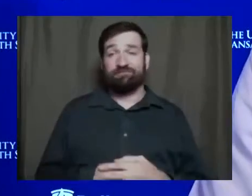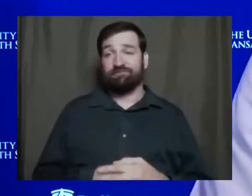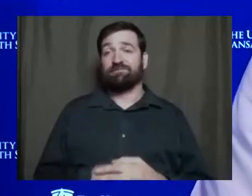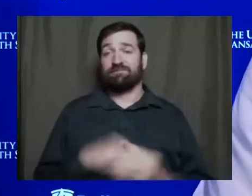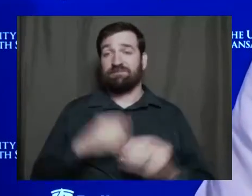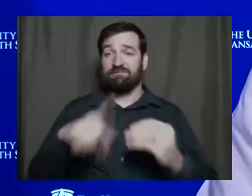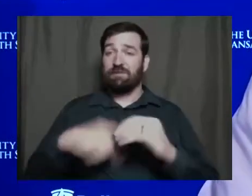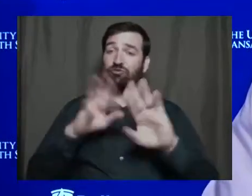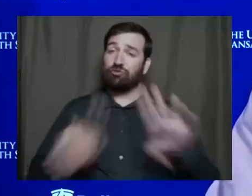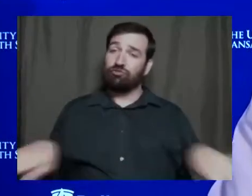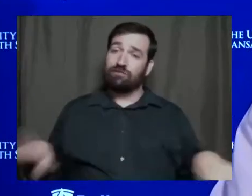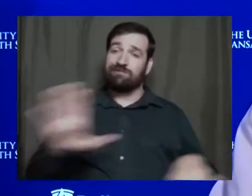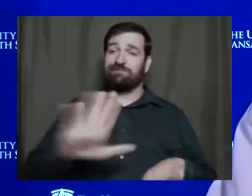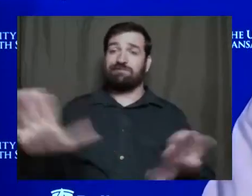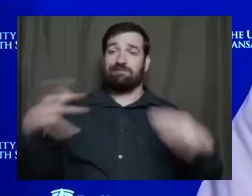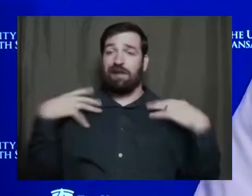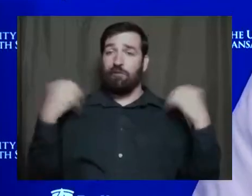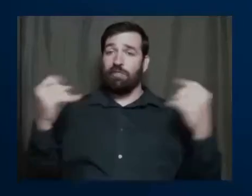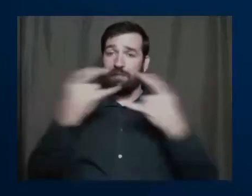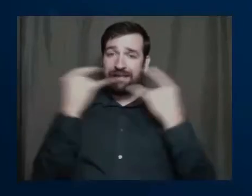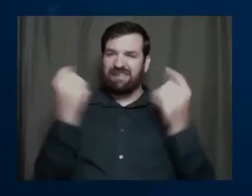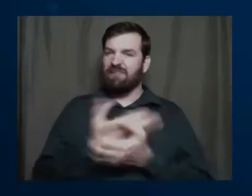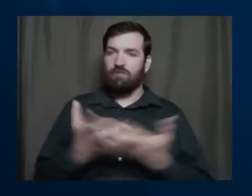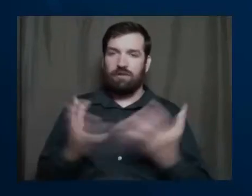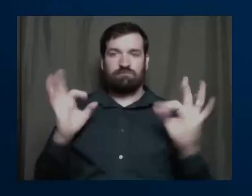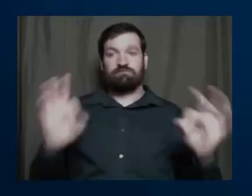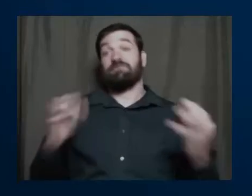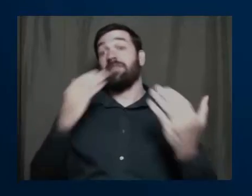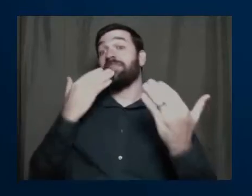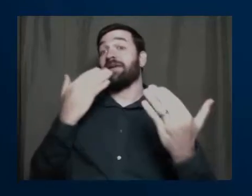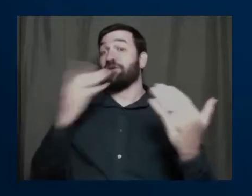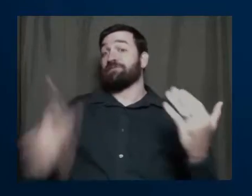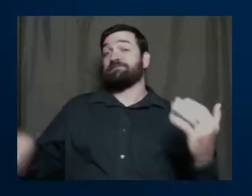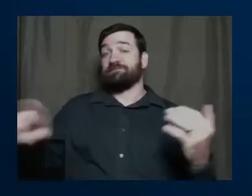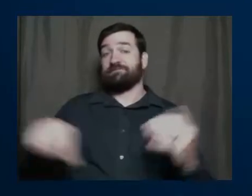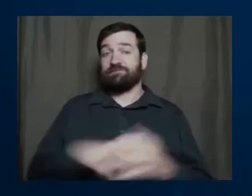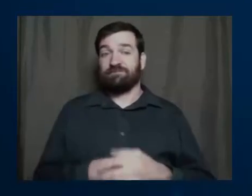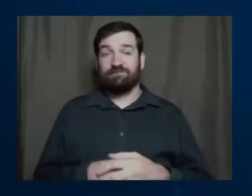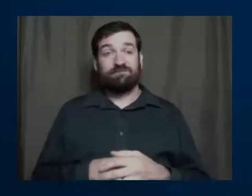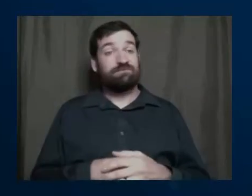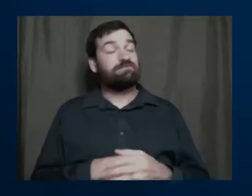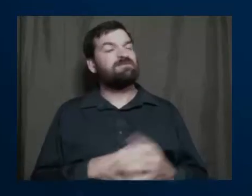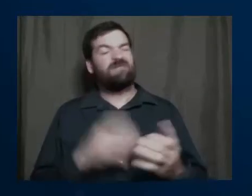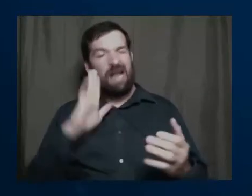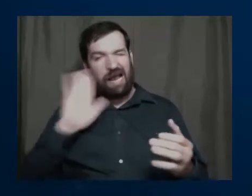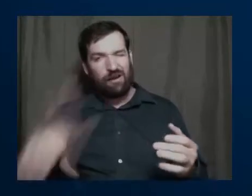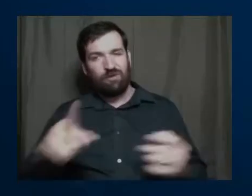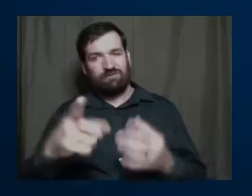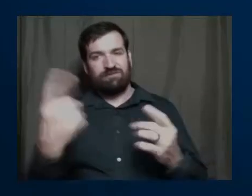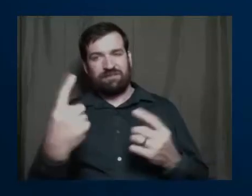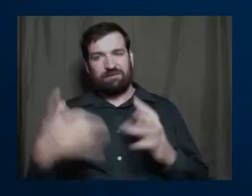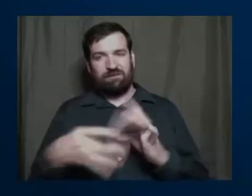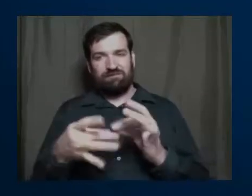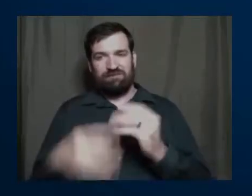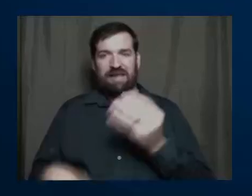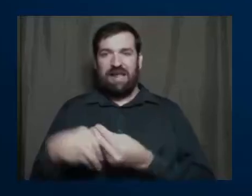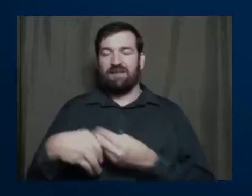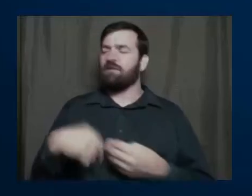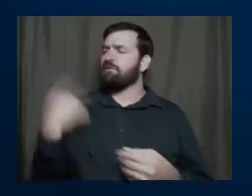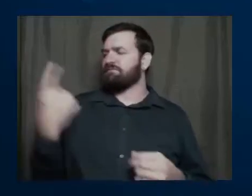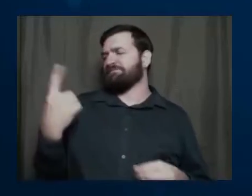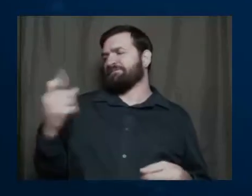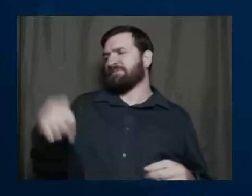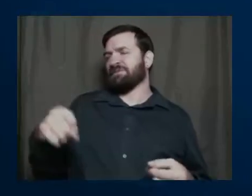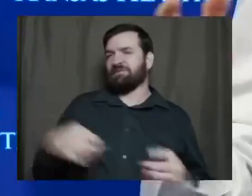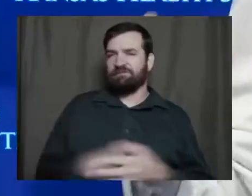health and masking and all that. So just want to thank our experts today. I know you have something to add. I do. I always have something to open up about. So I